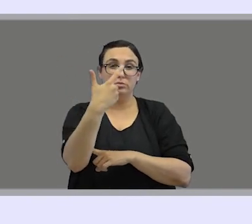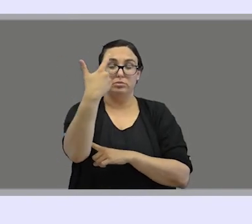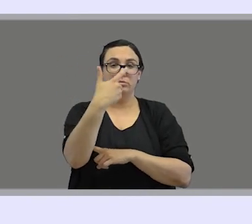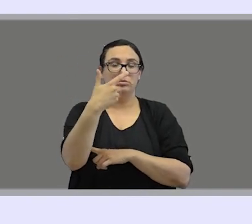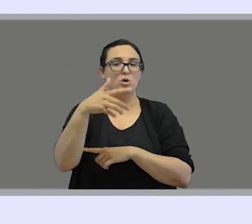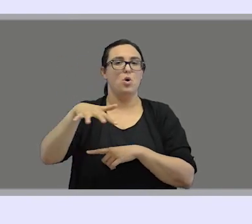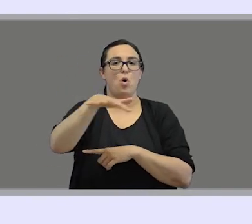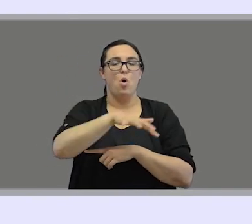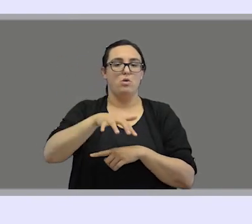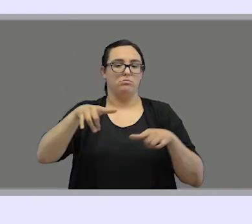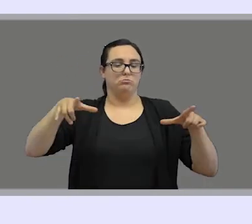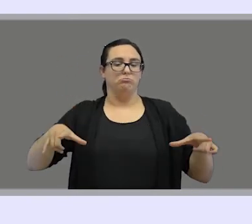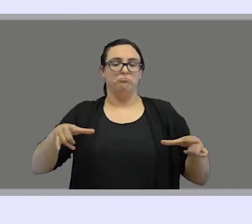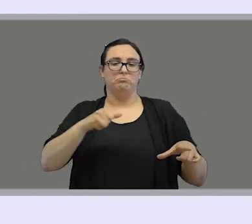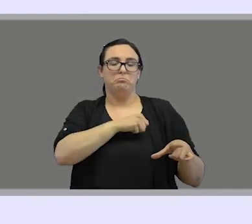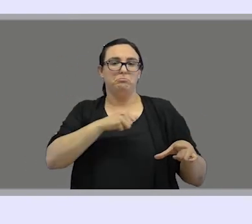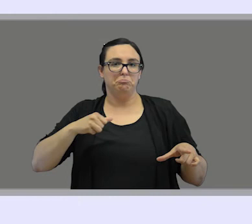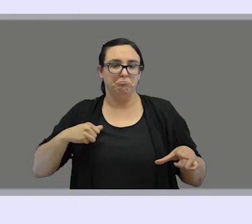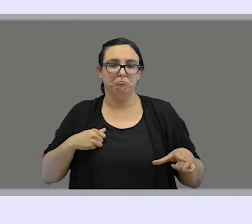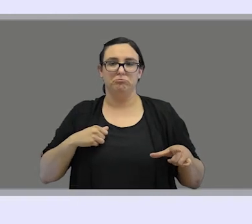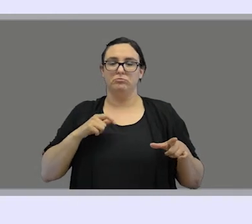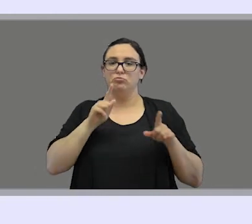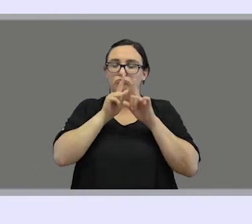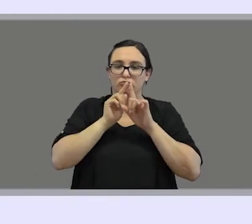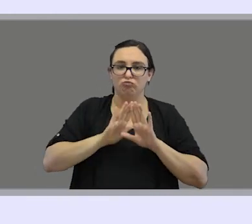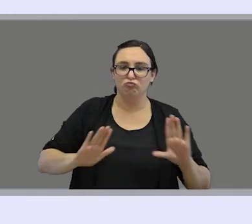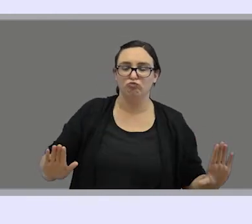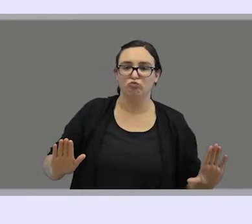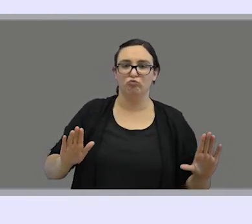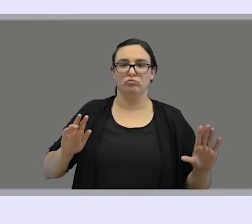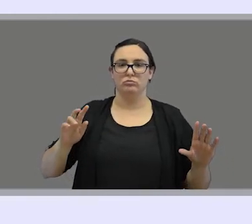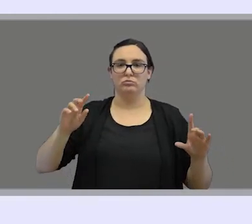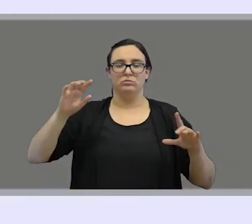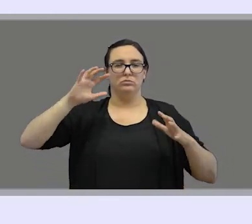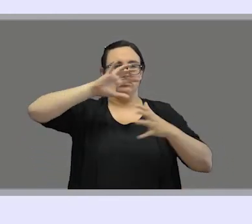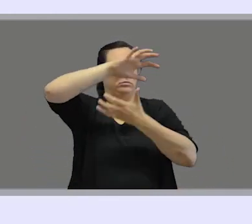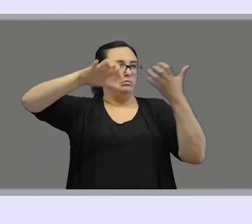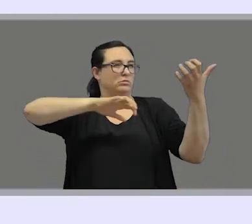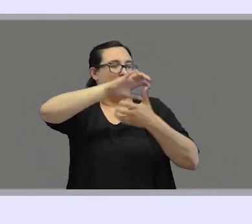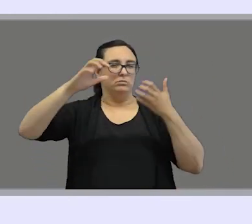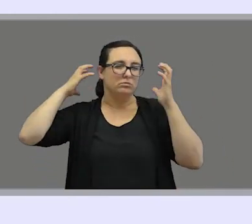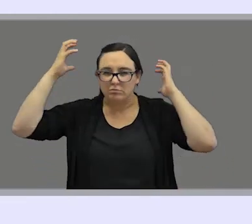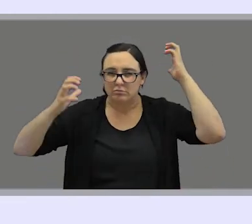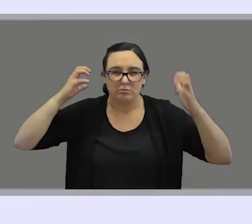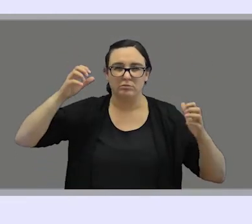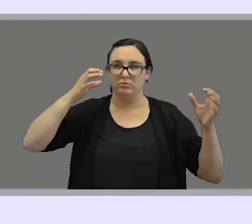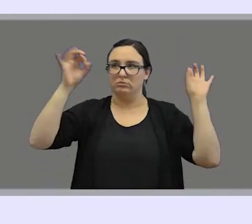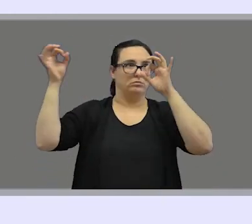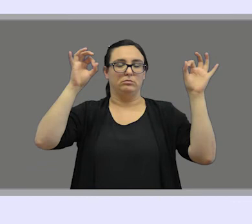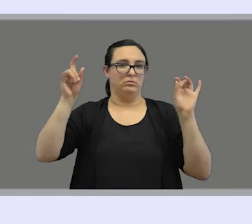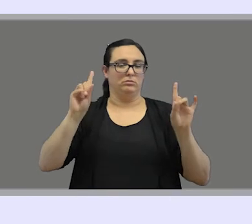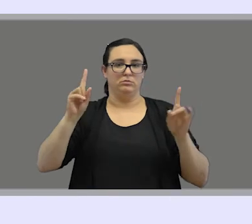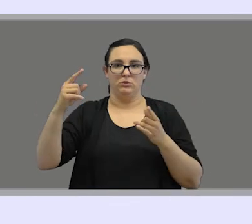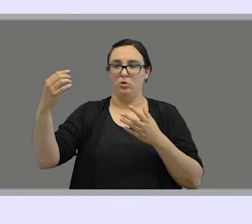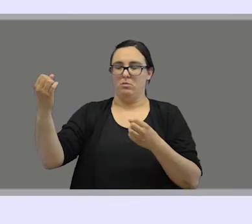private location where there's no visual or auditory distractions that can interfere with the interpreter's